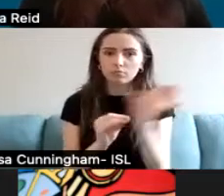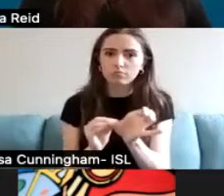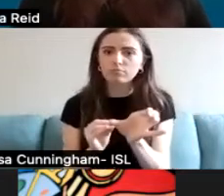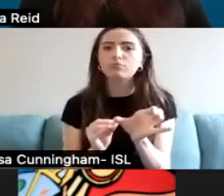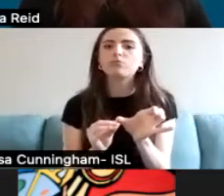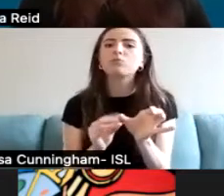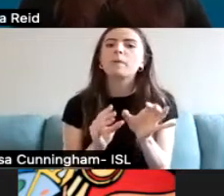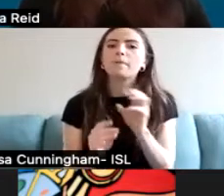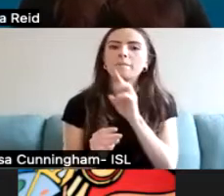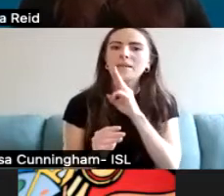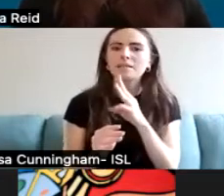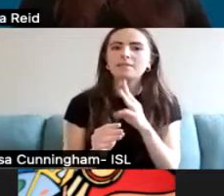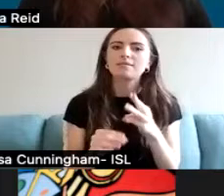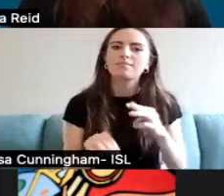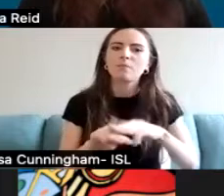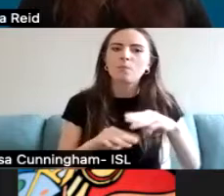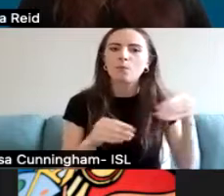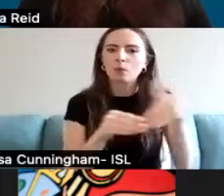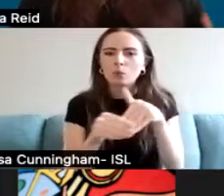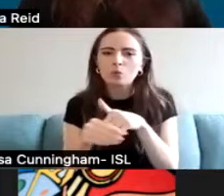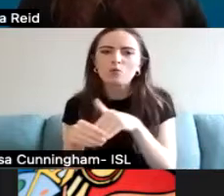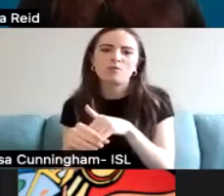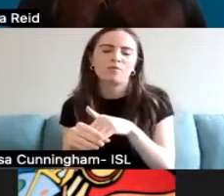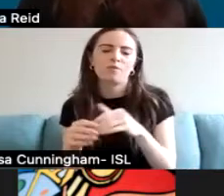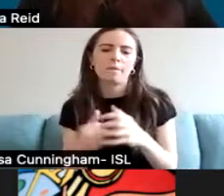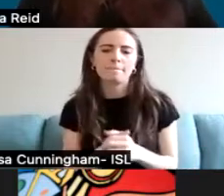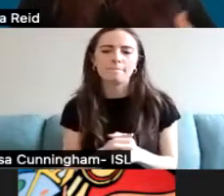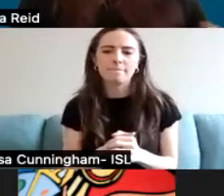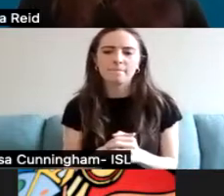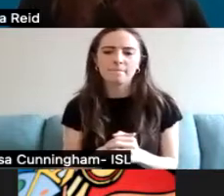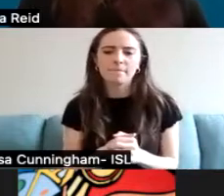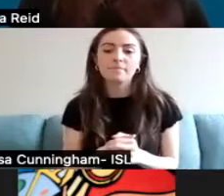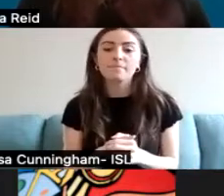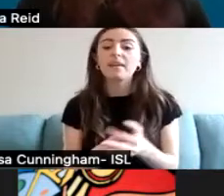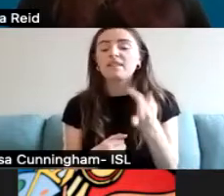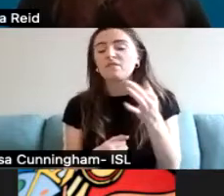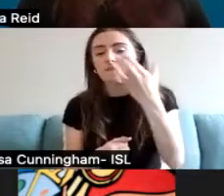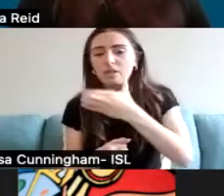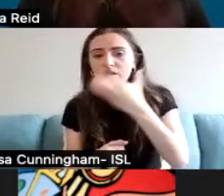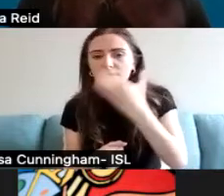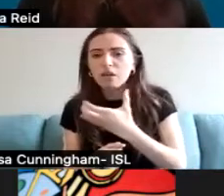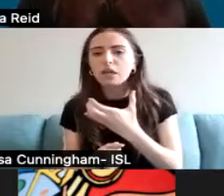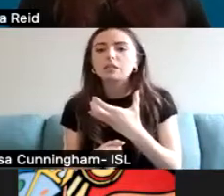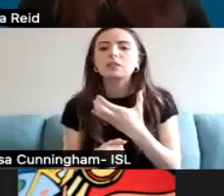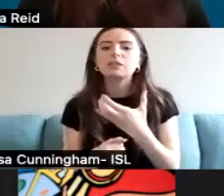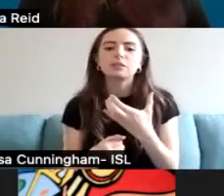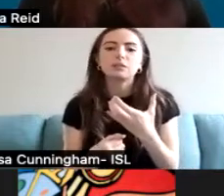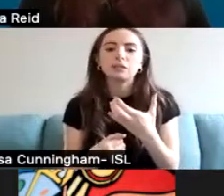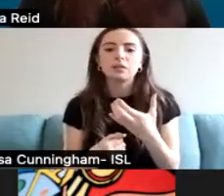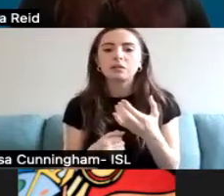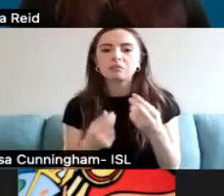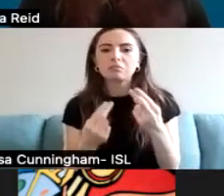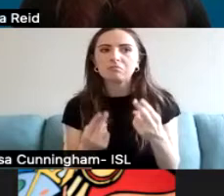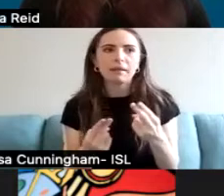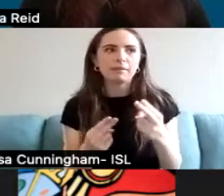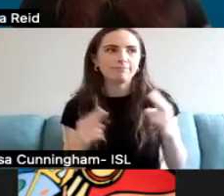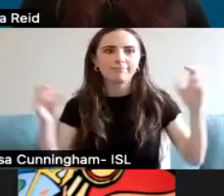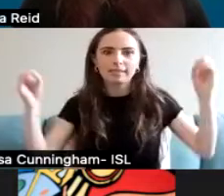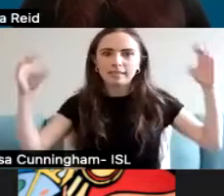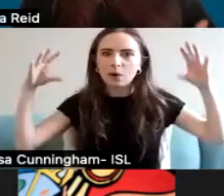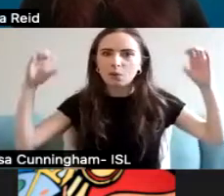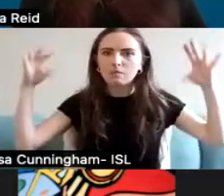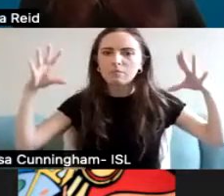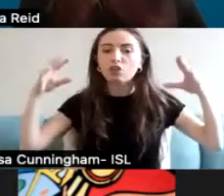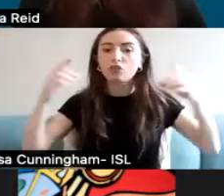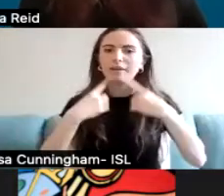make them more inclusive for everyone. When you're in person, things like loudspeaker announcements, and just to make sure that when